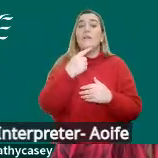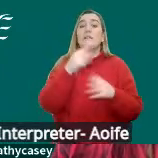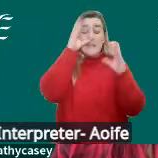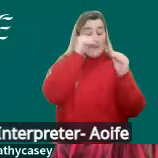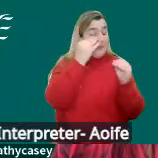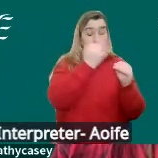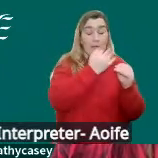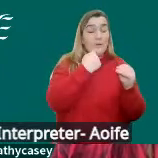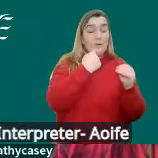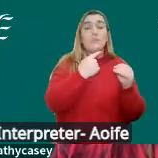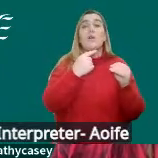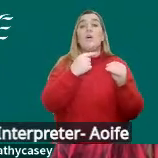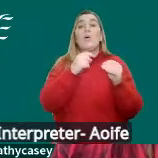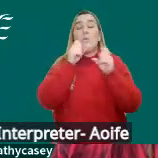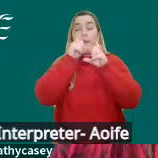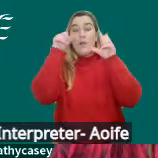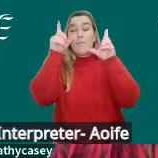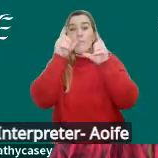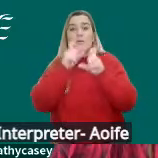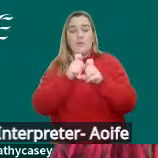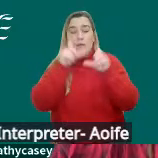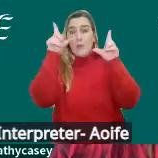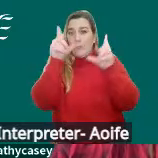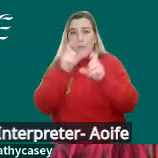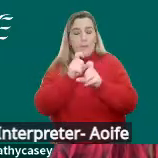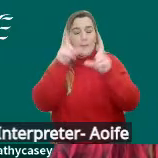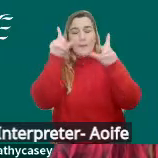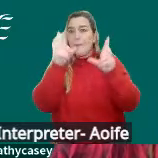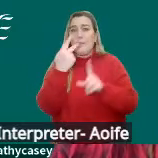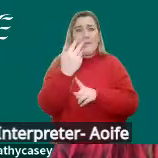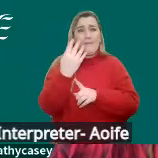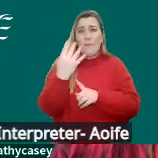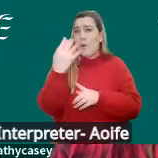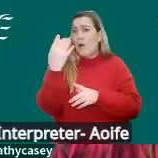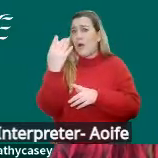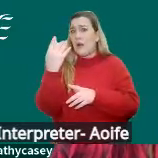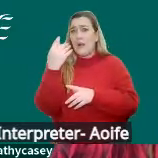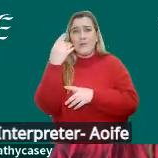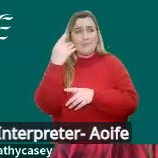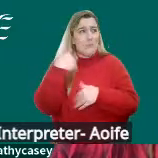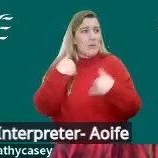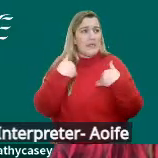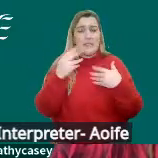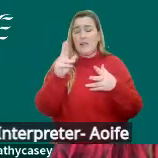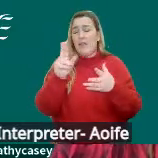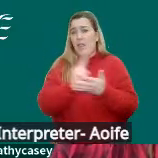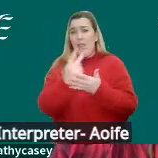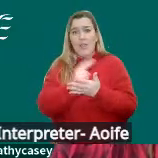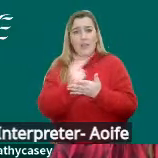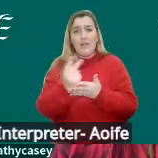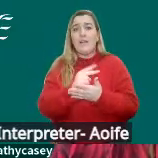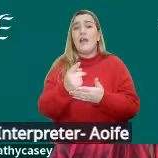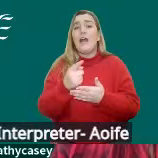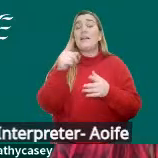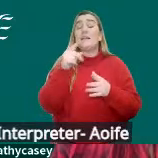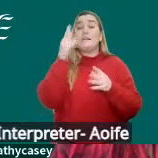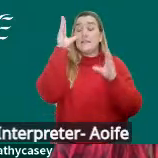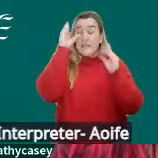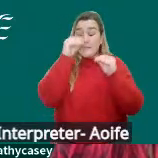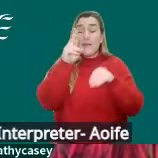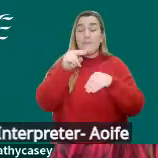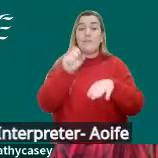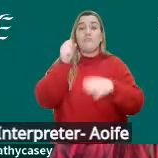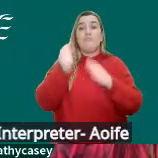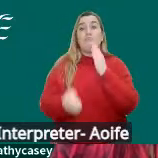3 or 4 in the morning and not being able to get back to sleep. And the sleep can be disturbed purely by the sleep pattern itself, or sometimes